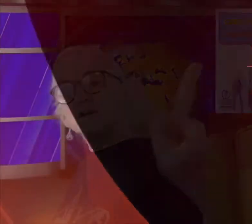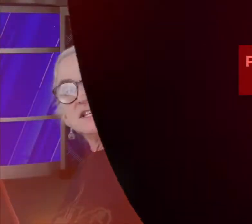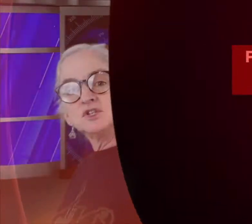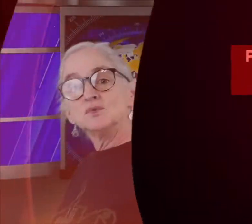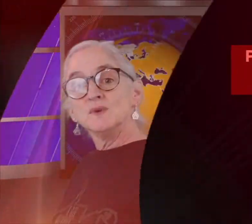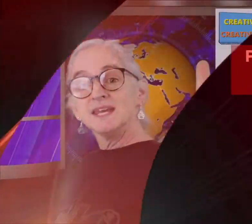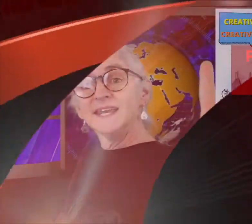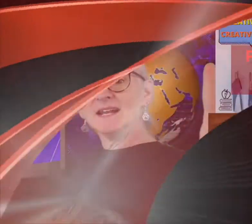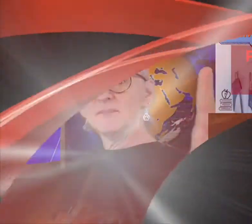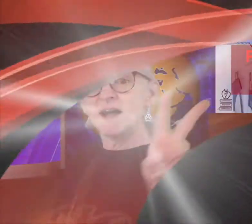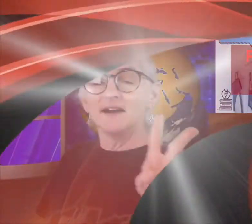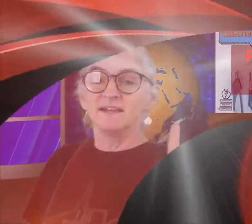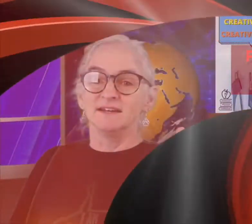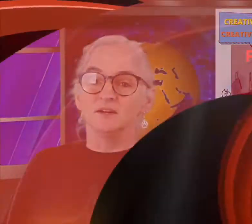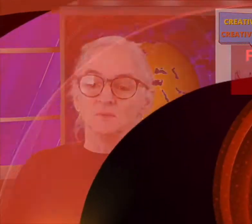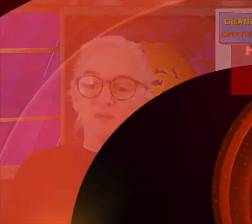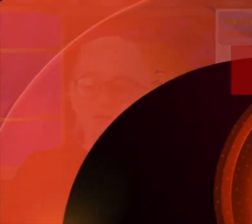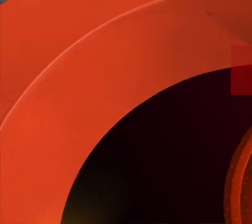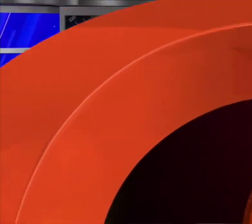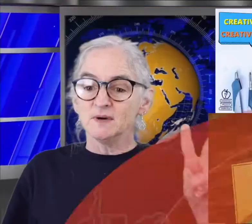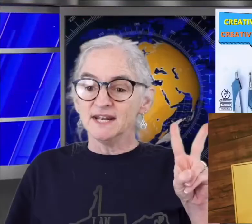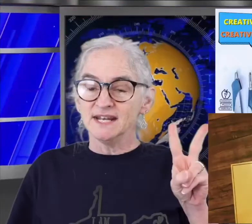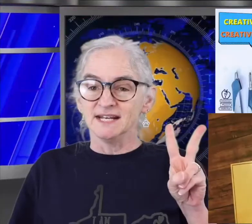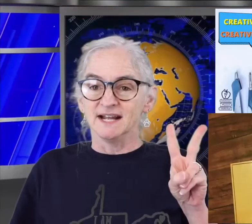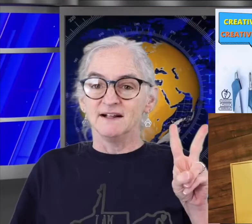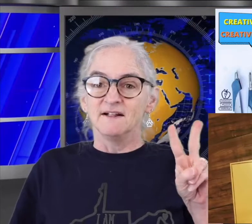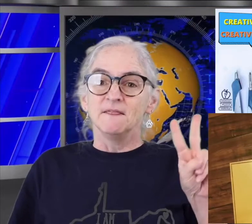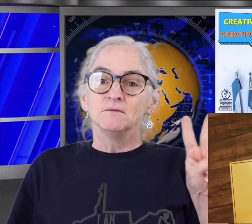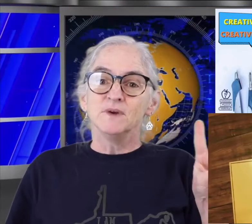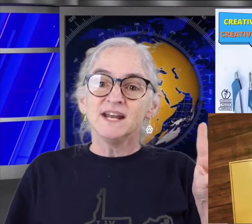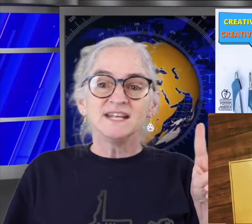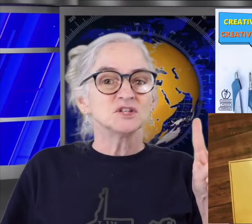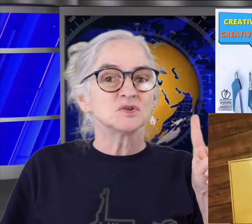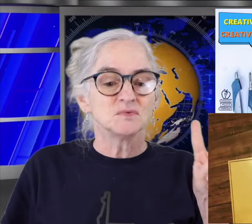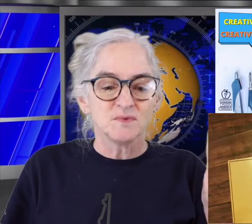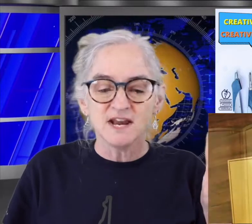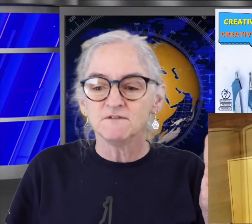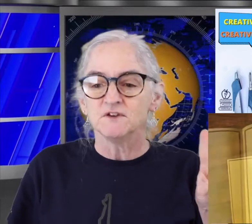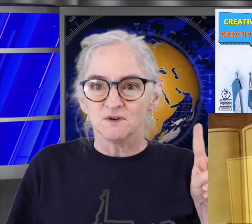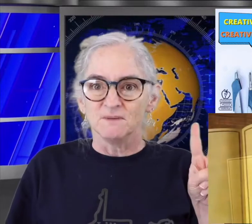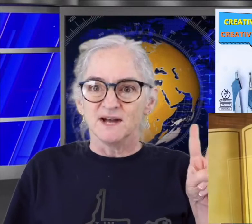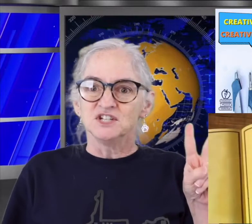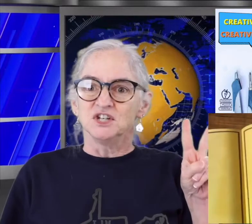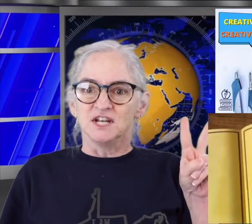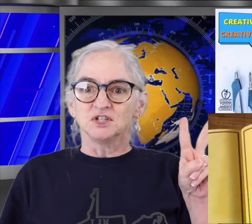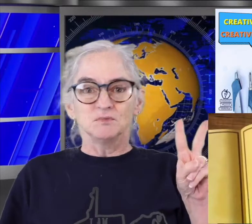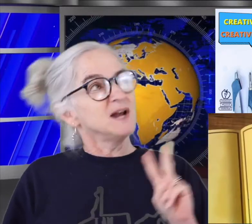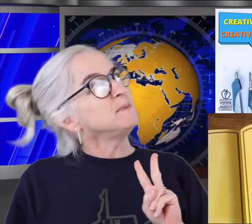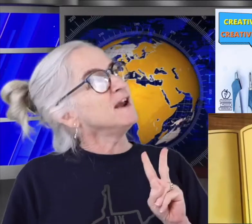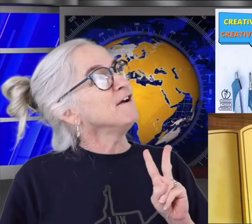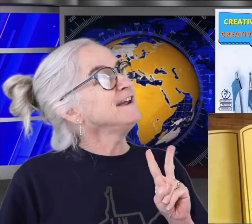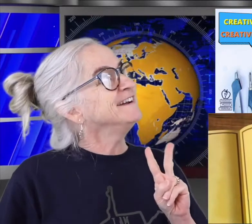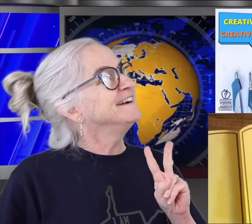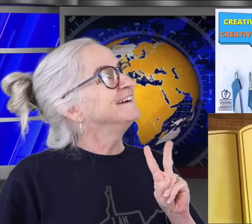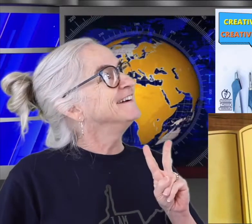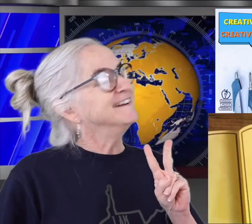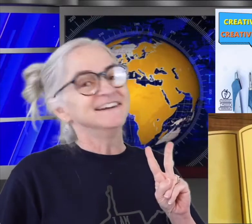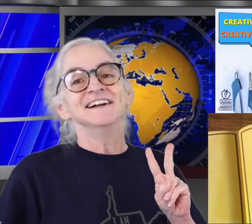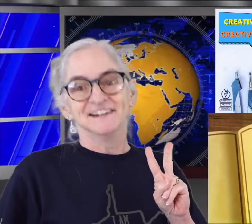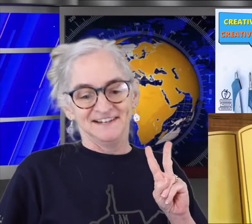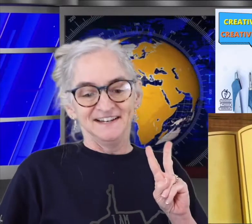second one, is to read about it. Read, read, read. Reading is great for your imagination. Right, Perry?